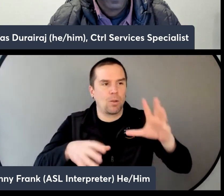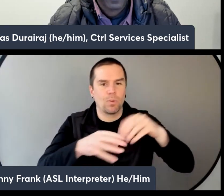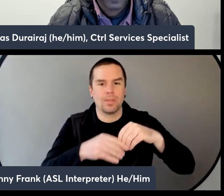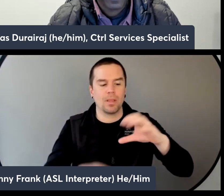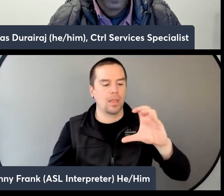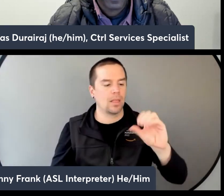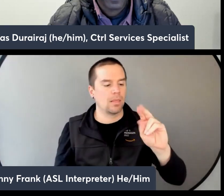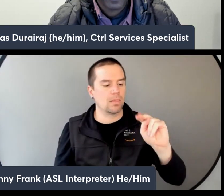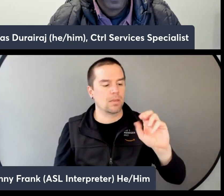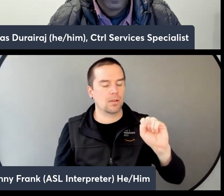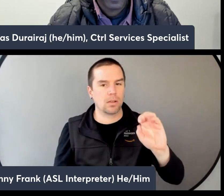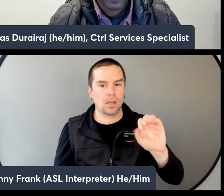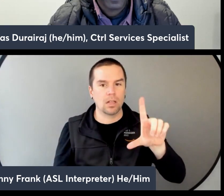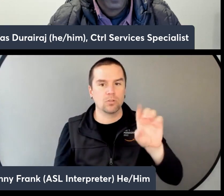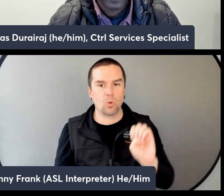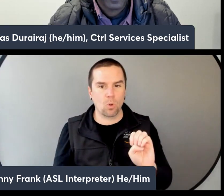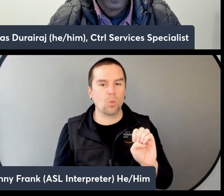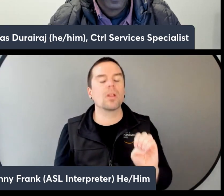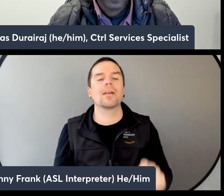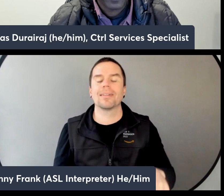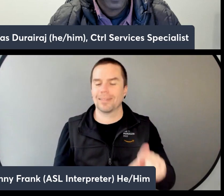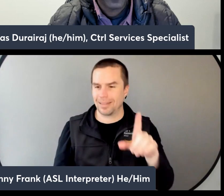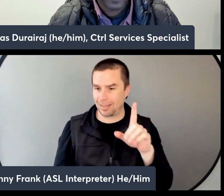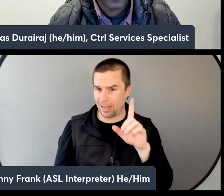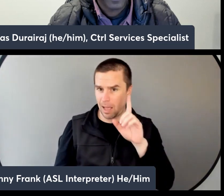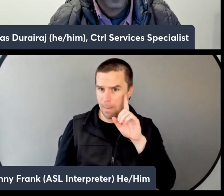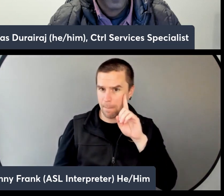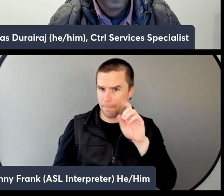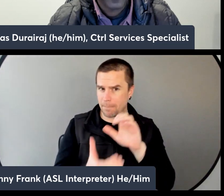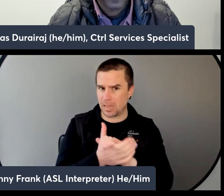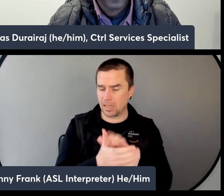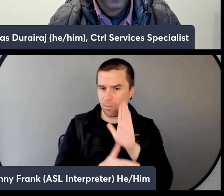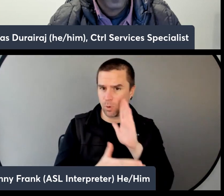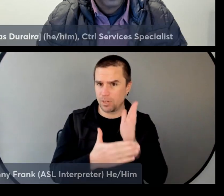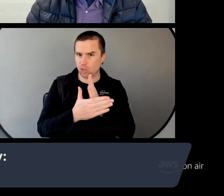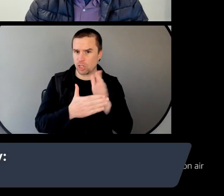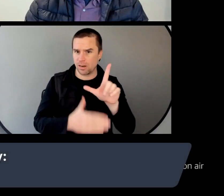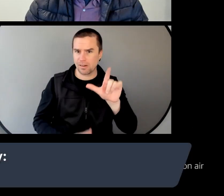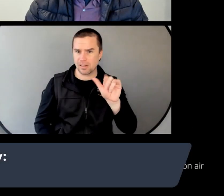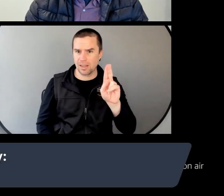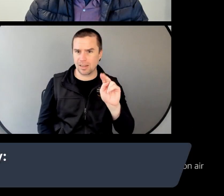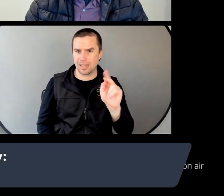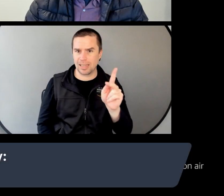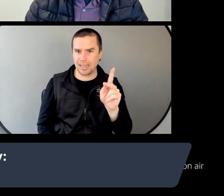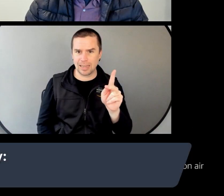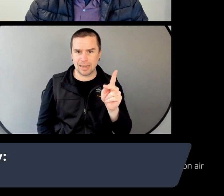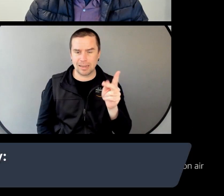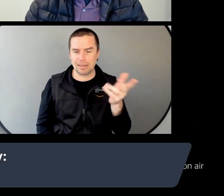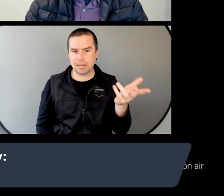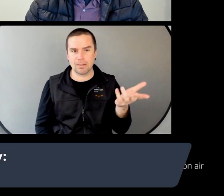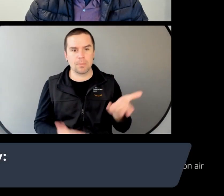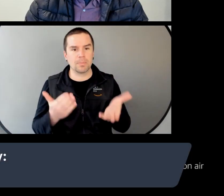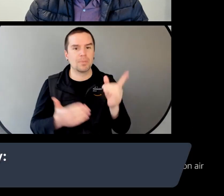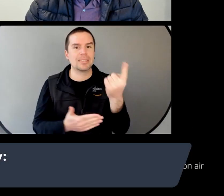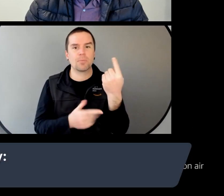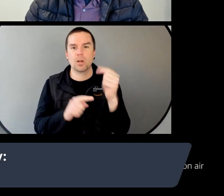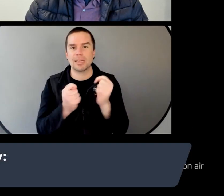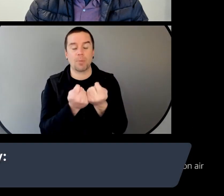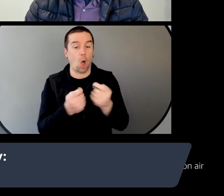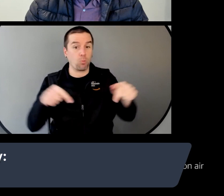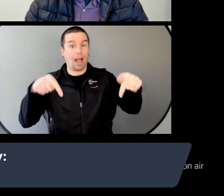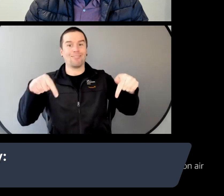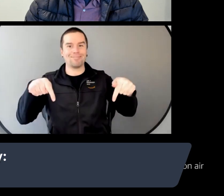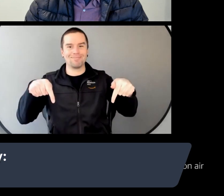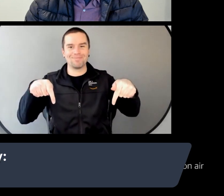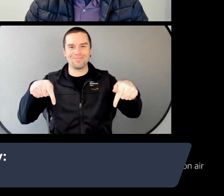there's going to be a link shared. I don't know, but maybe someone on my team can share it with the group. Oh, cool. There it is.